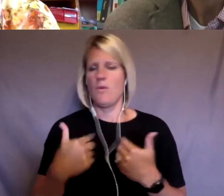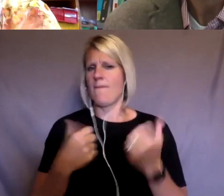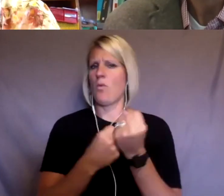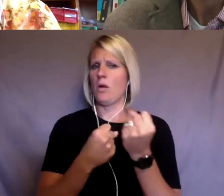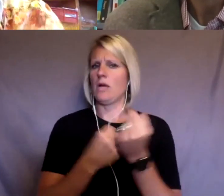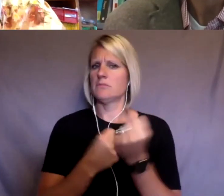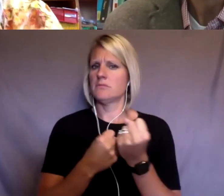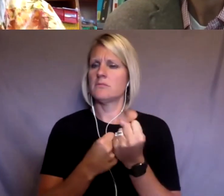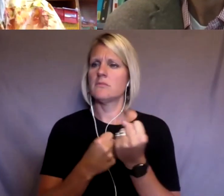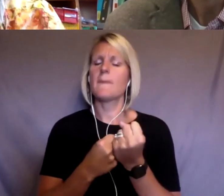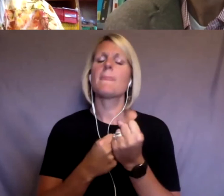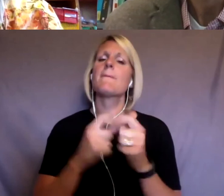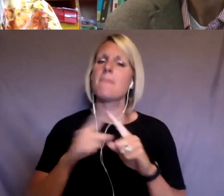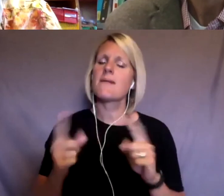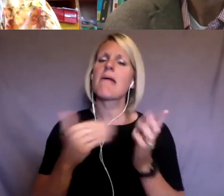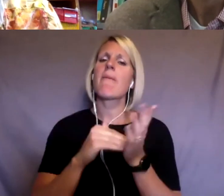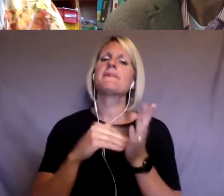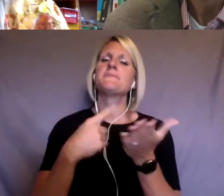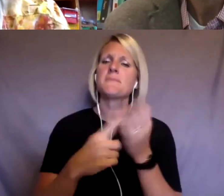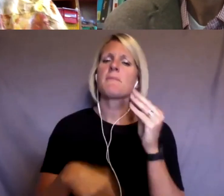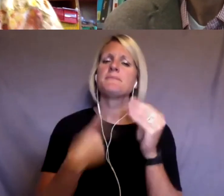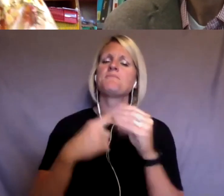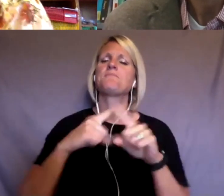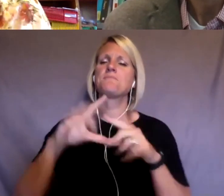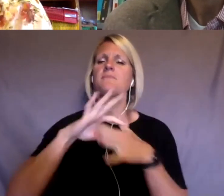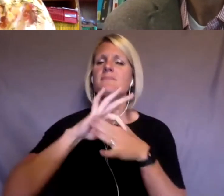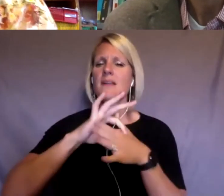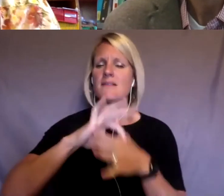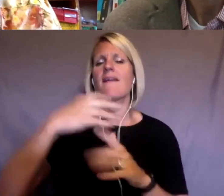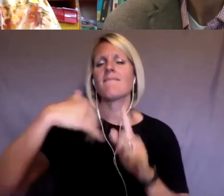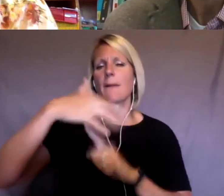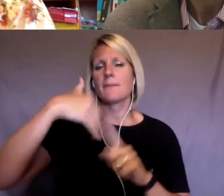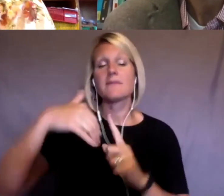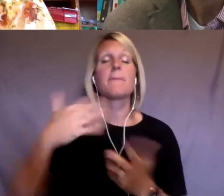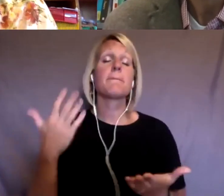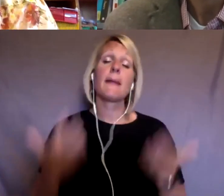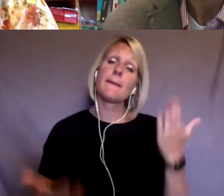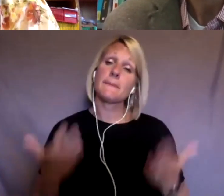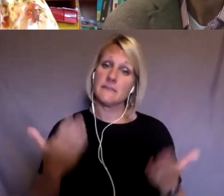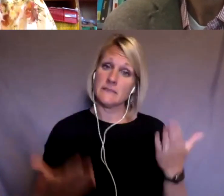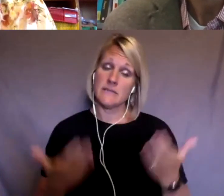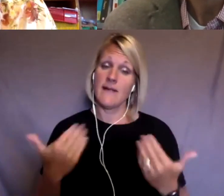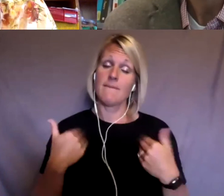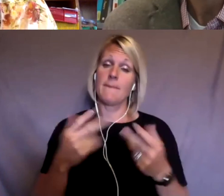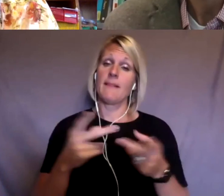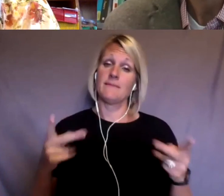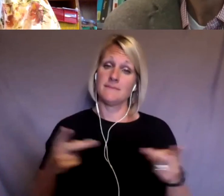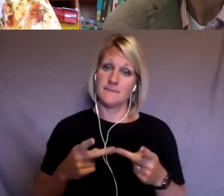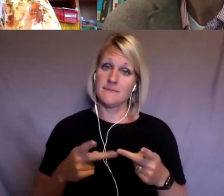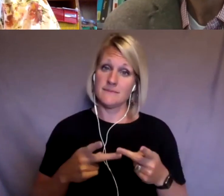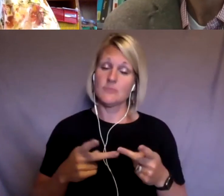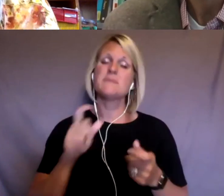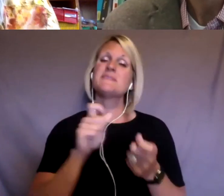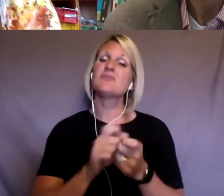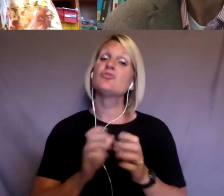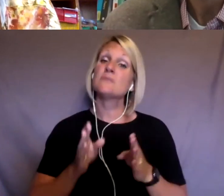talking about the different contextual environments, there may be places, specific streets in the city that you may